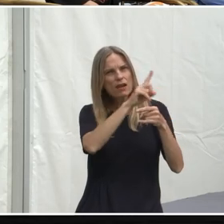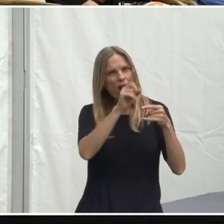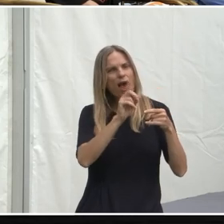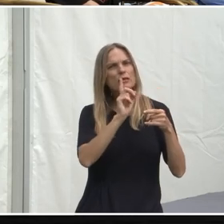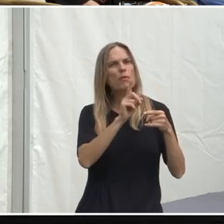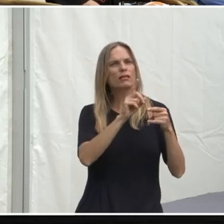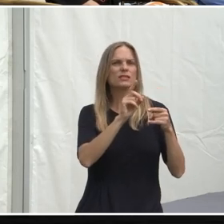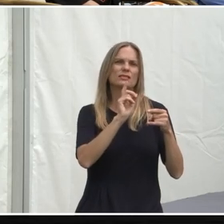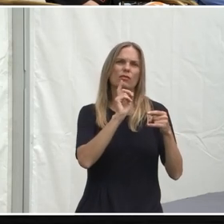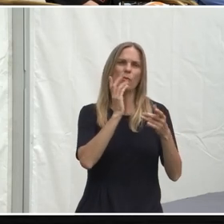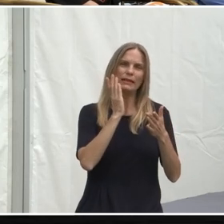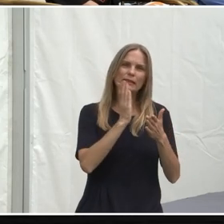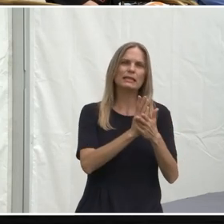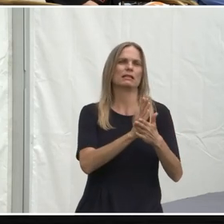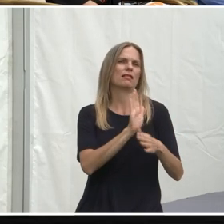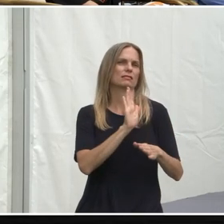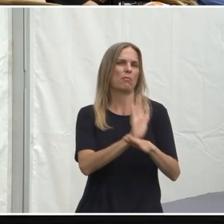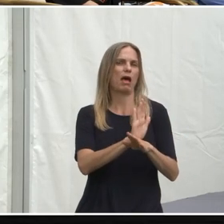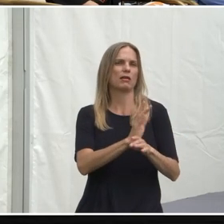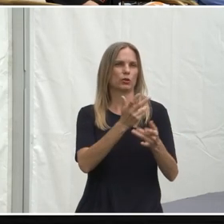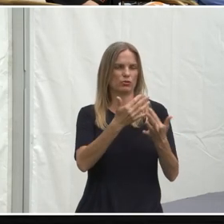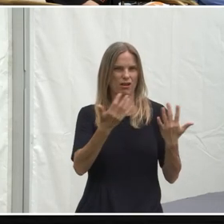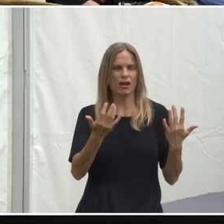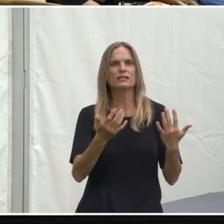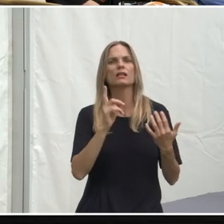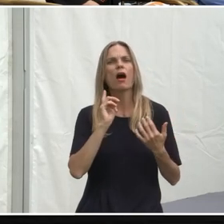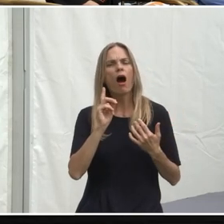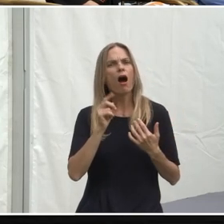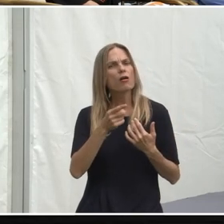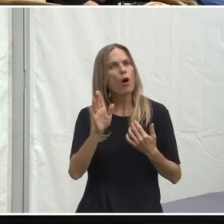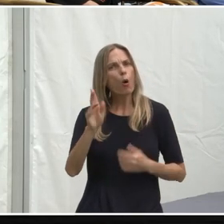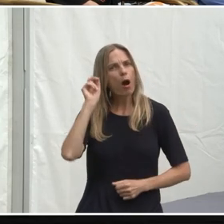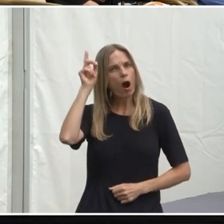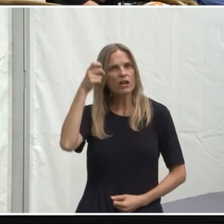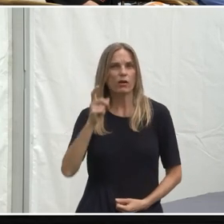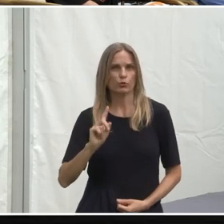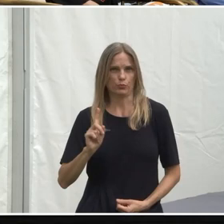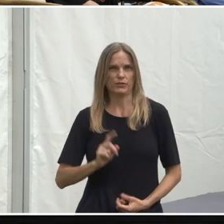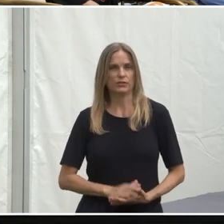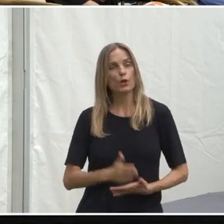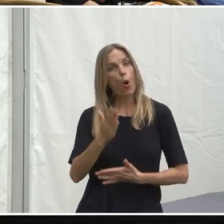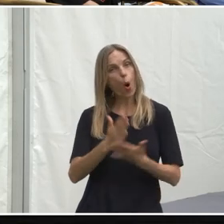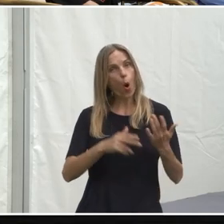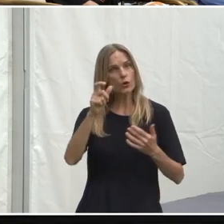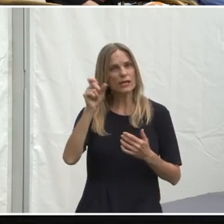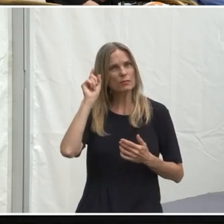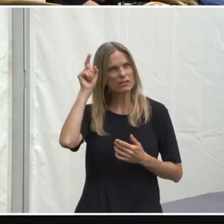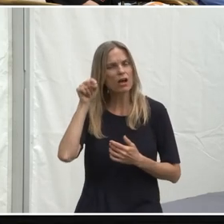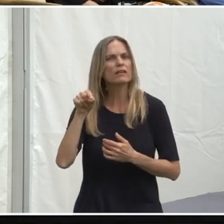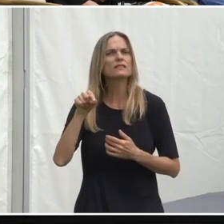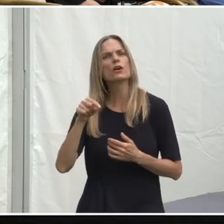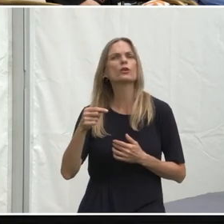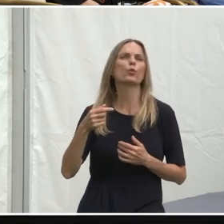etc. Art, can you turn, I mean, what's your perspective on this? You know, some would argue that, you know, this is more a panic